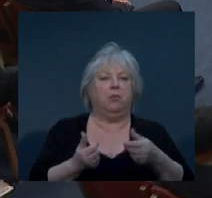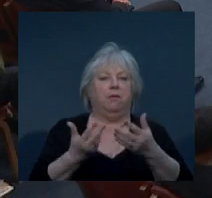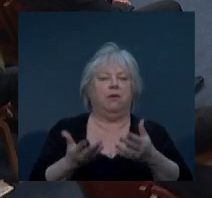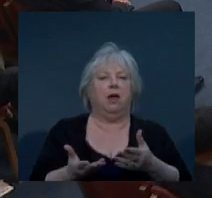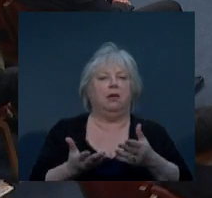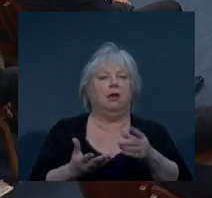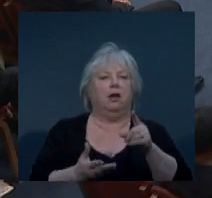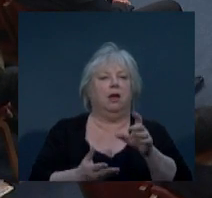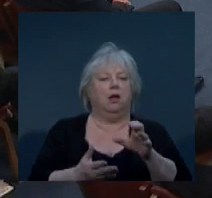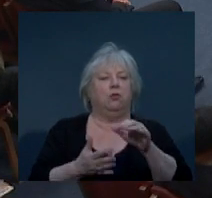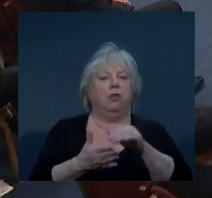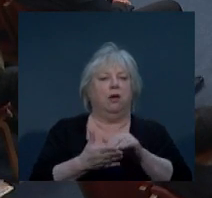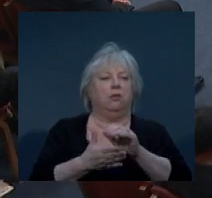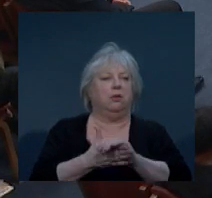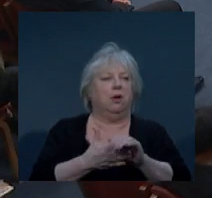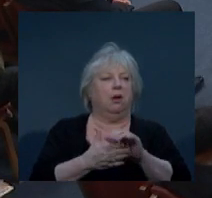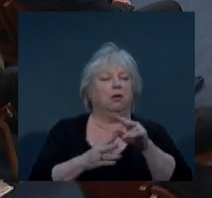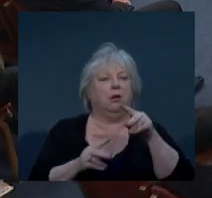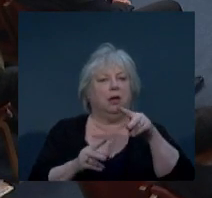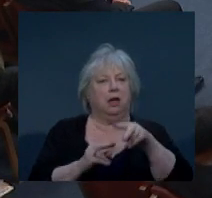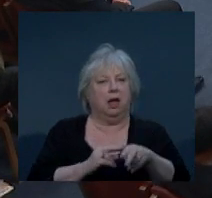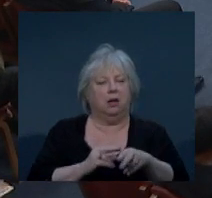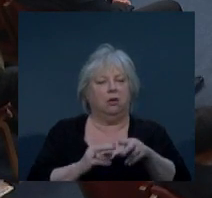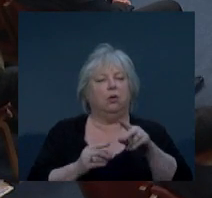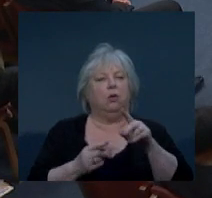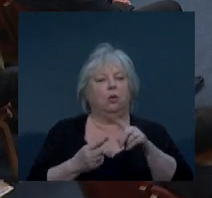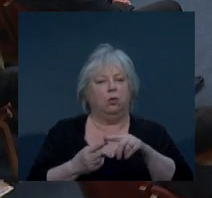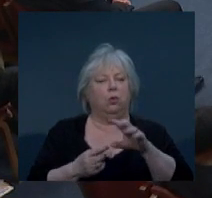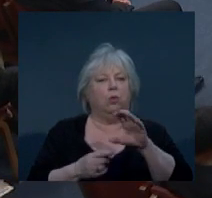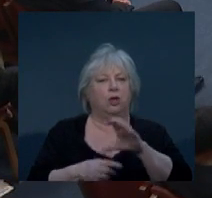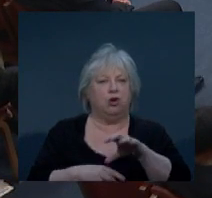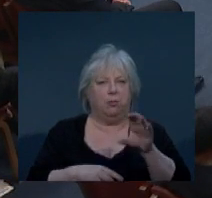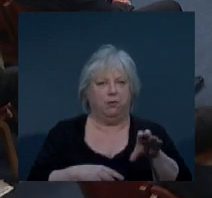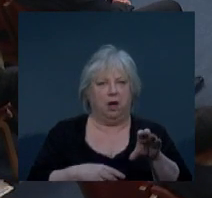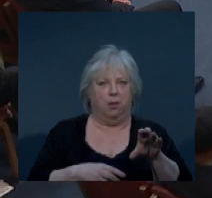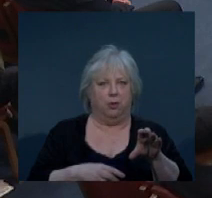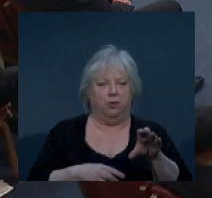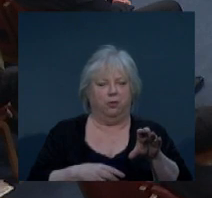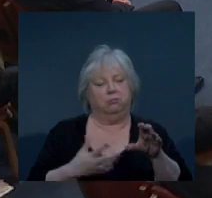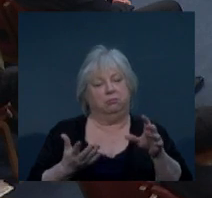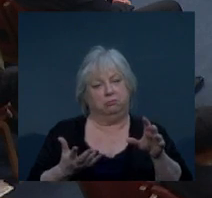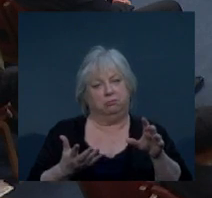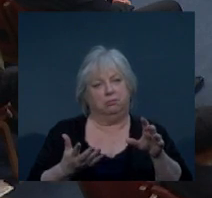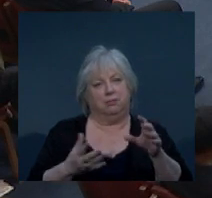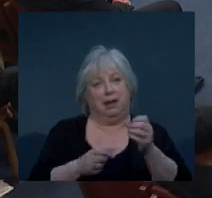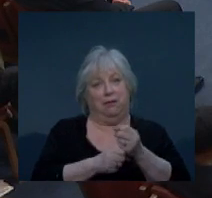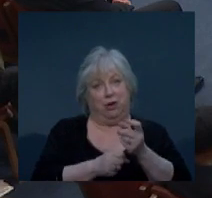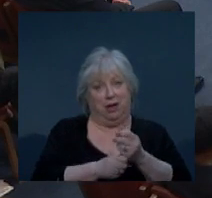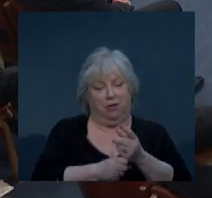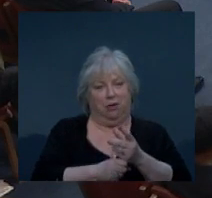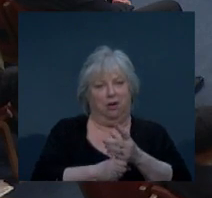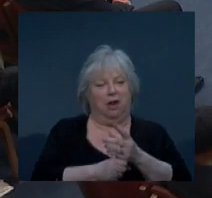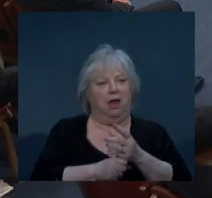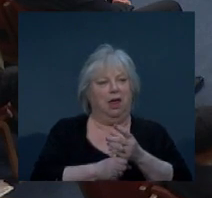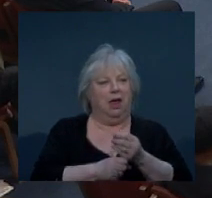a $100,000 cut to the Chamber of Commerce annually, and it's realized as the